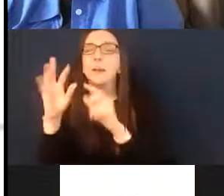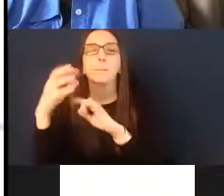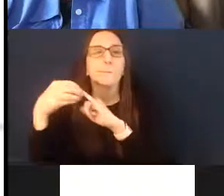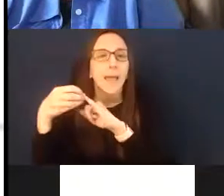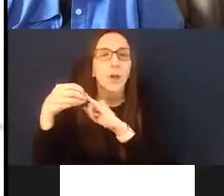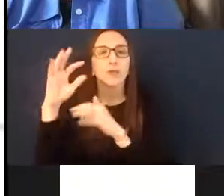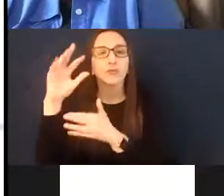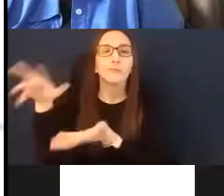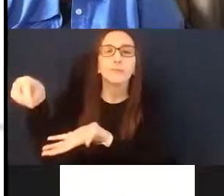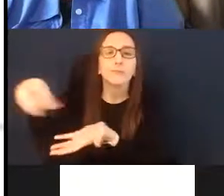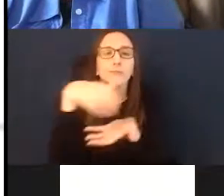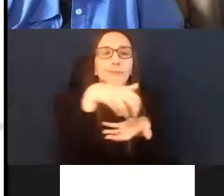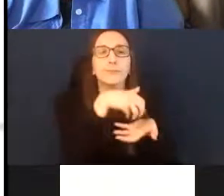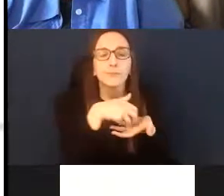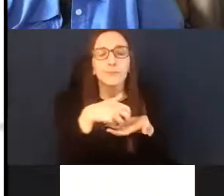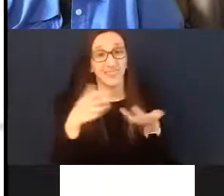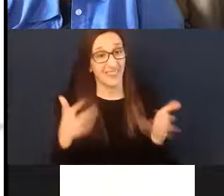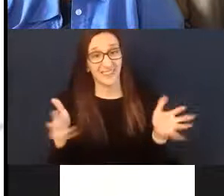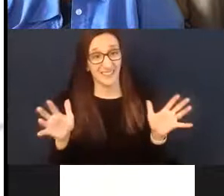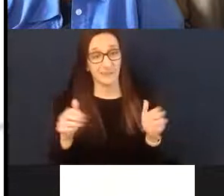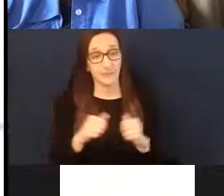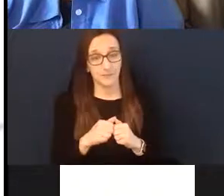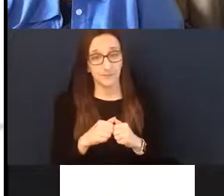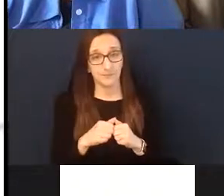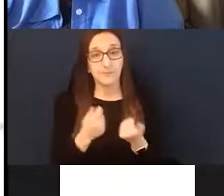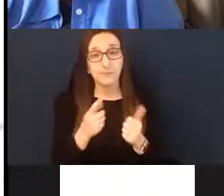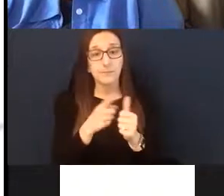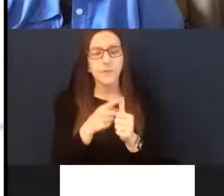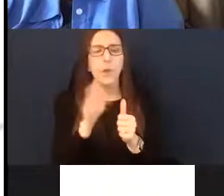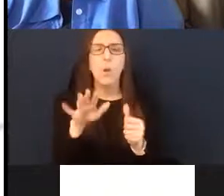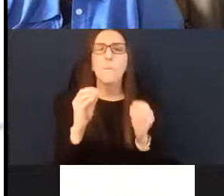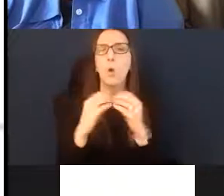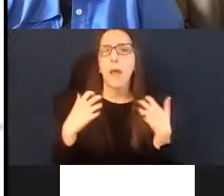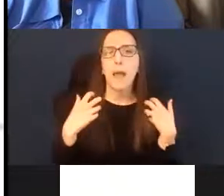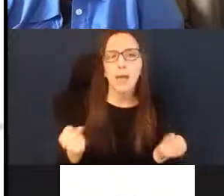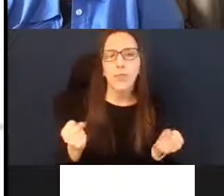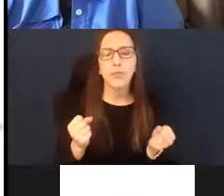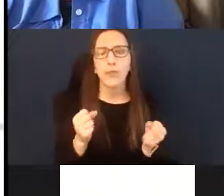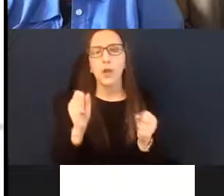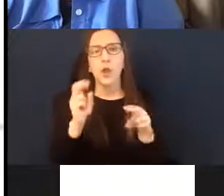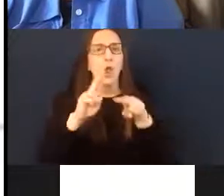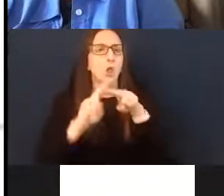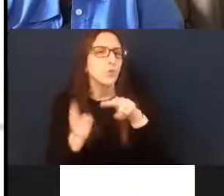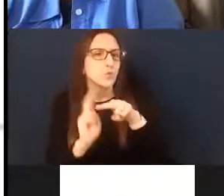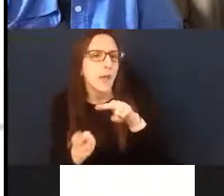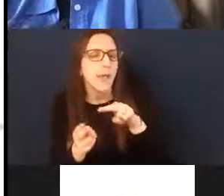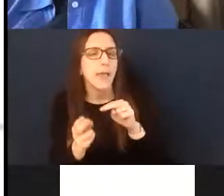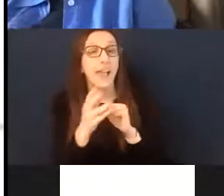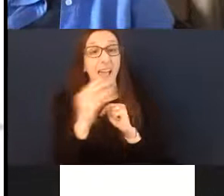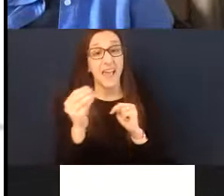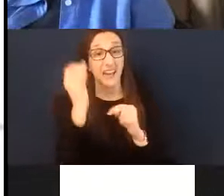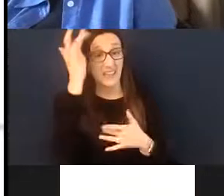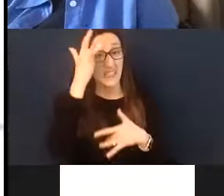of the claims by the paleo diet are that it makes you healthier, helps you lose weight, and it even curbs